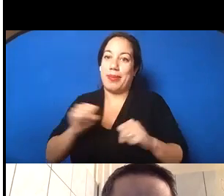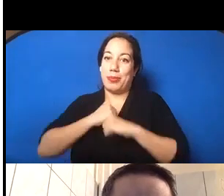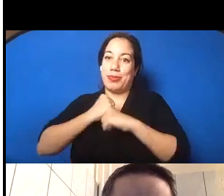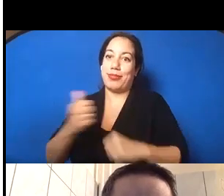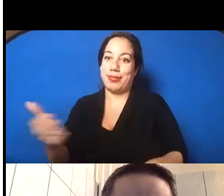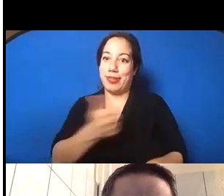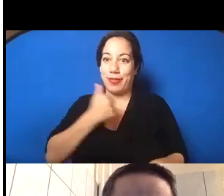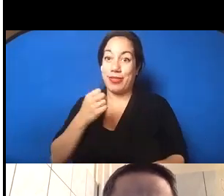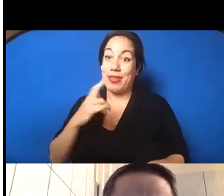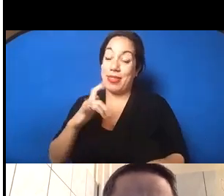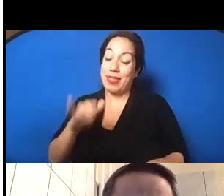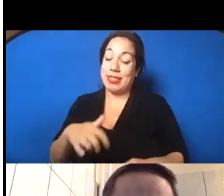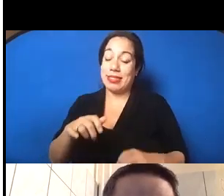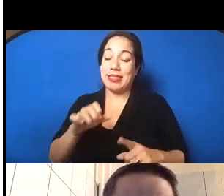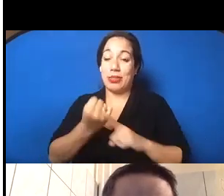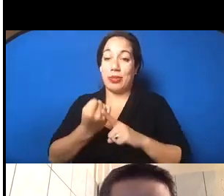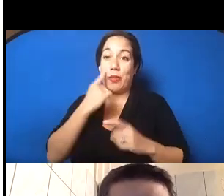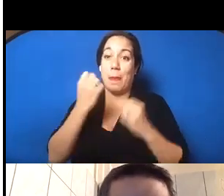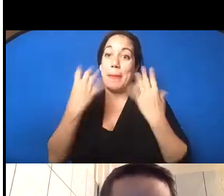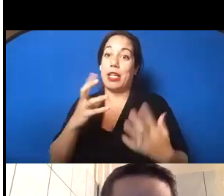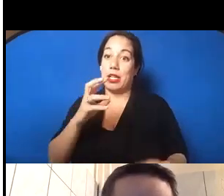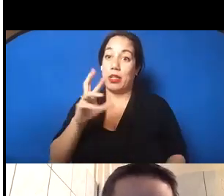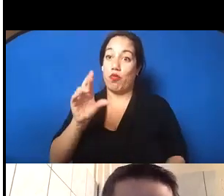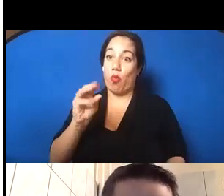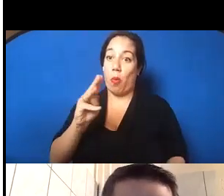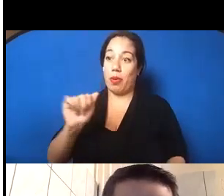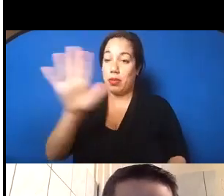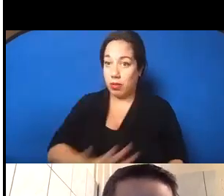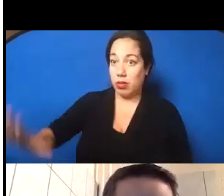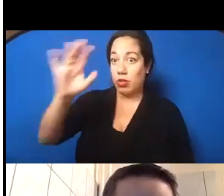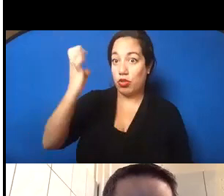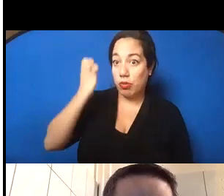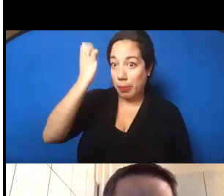is the case for a lot of Roma throughout Europe, also in Romania.